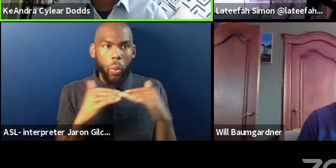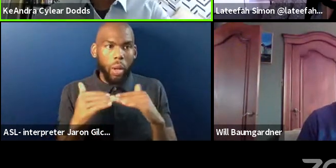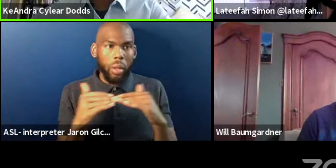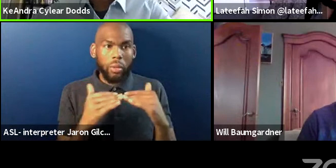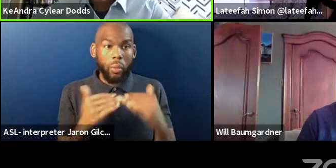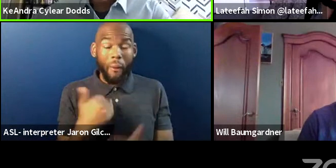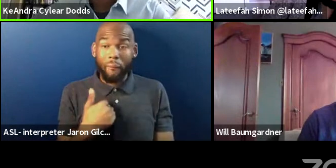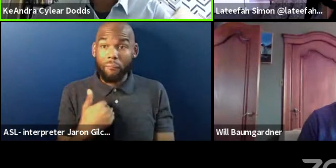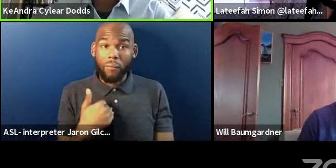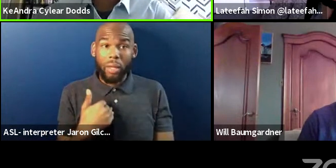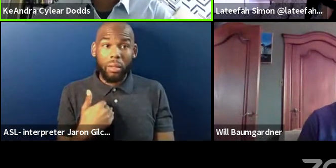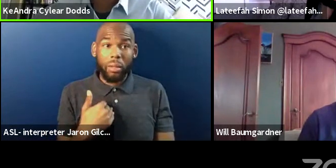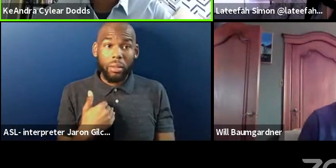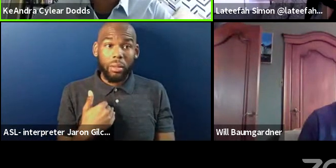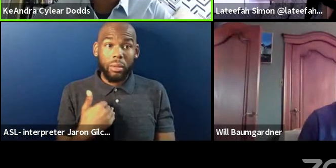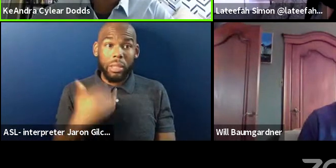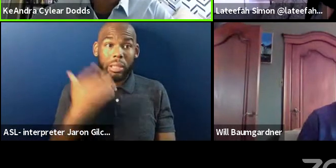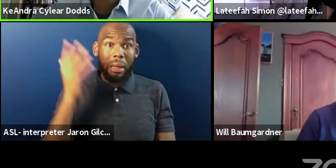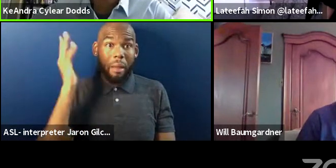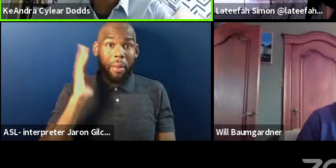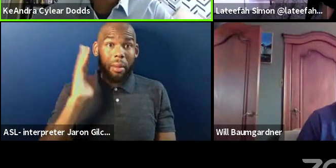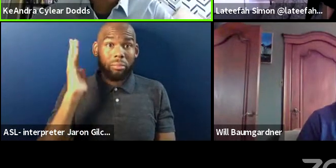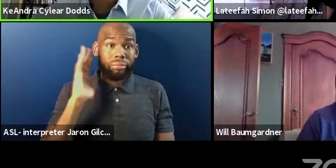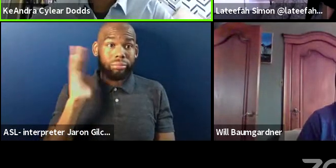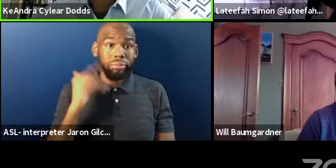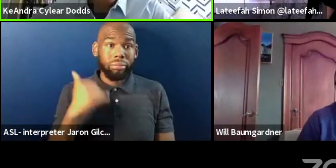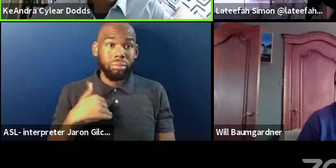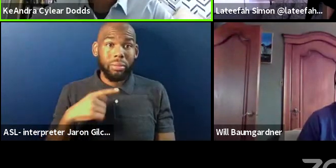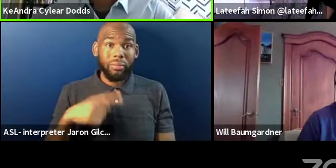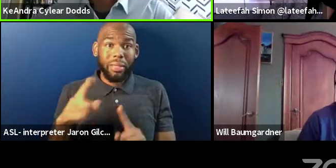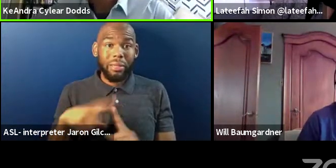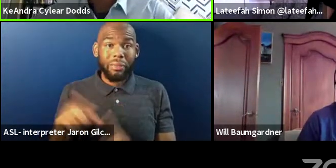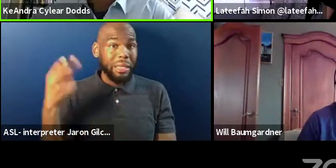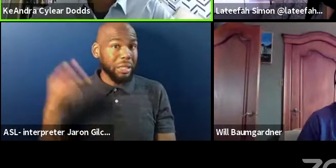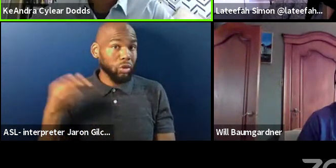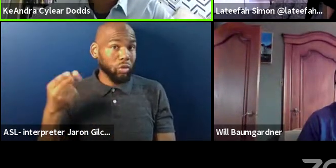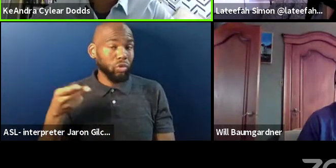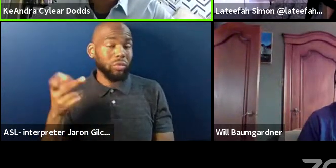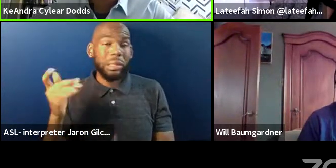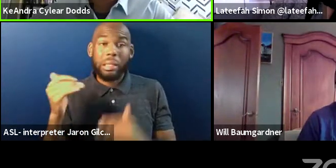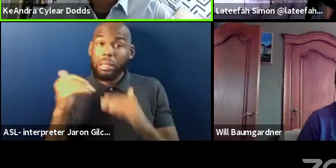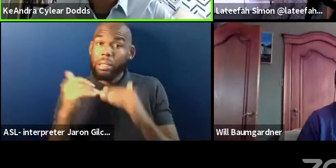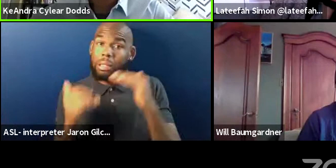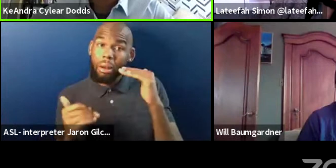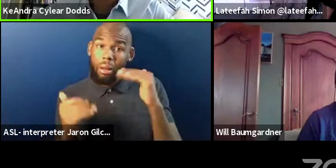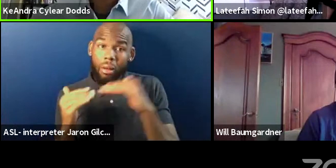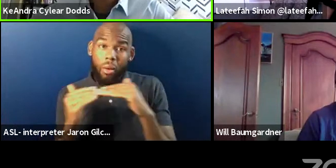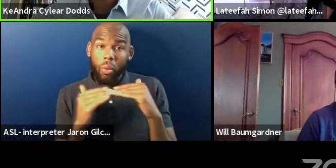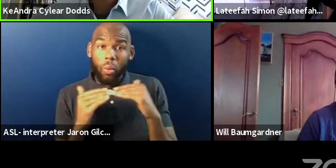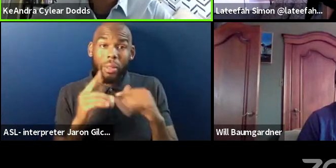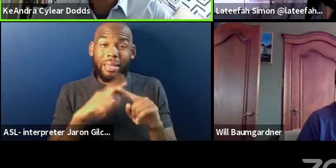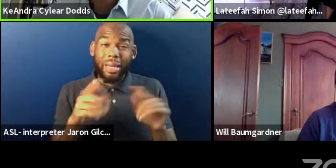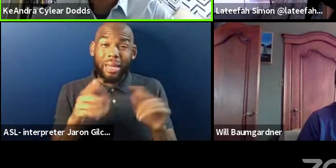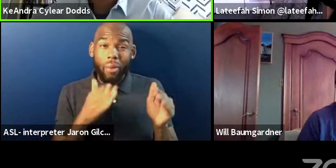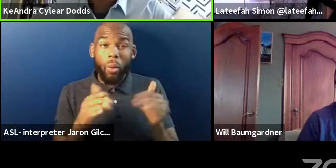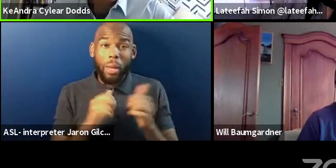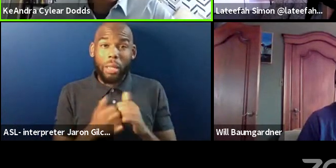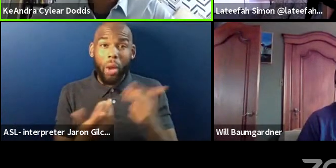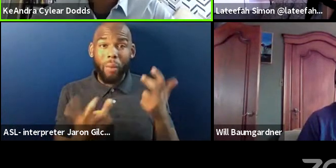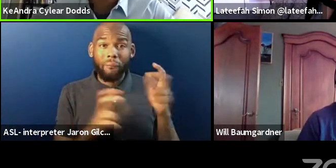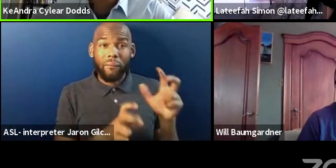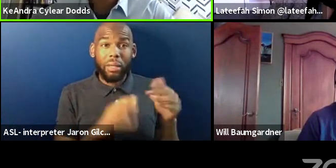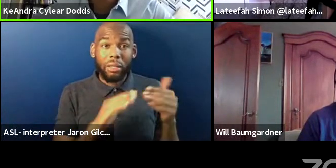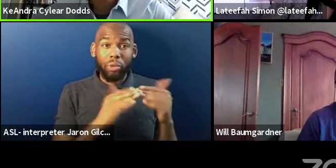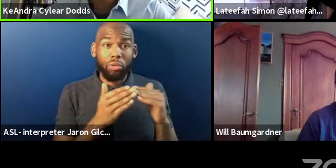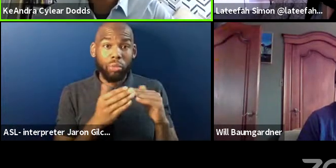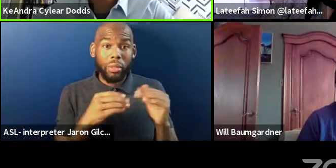historic, our past is we have different historic inequities, different ways that we've invested in communities across our region.